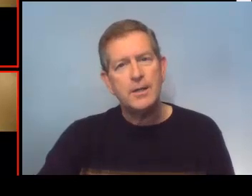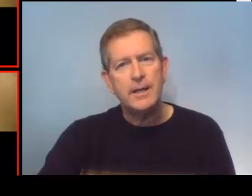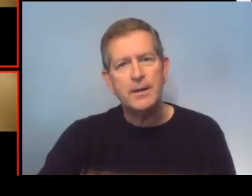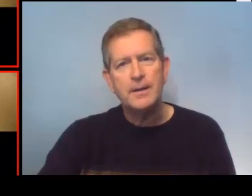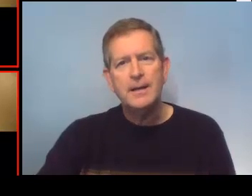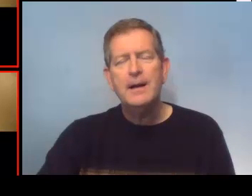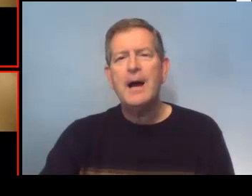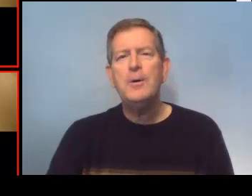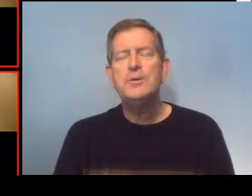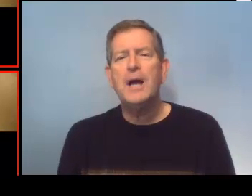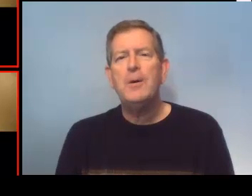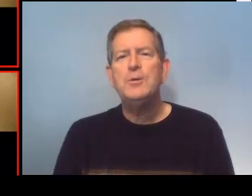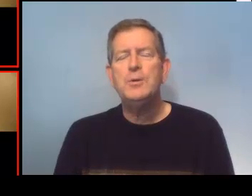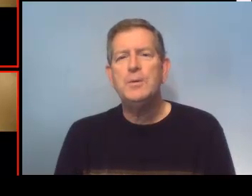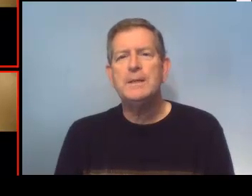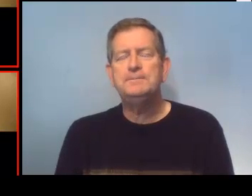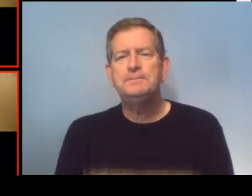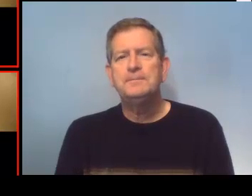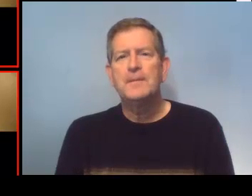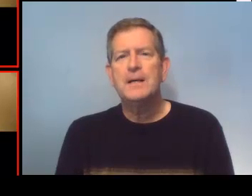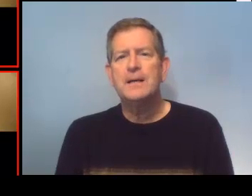got a calculator, how would